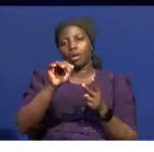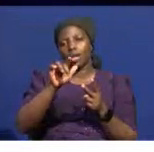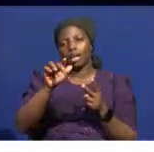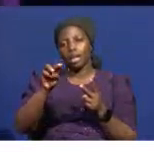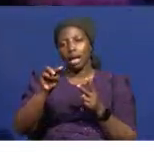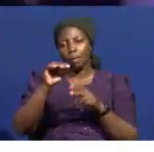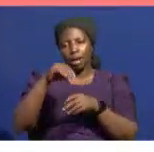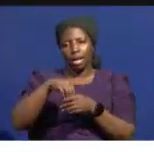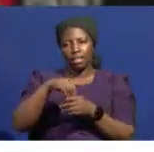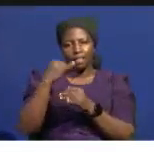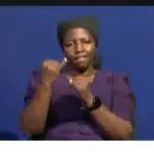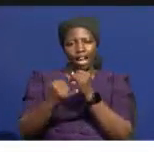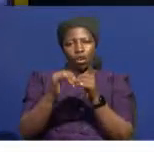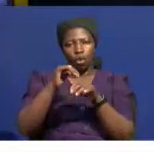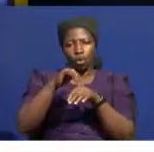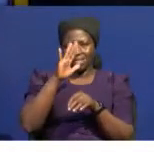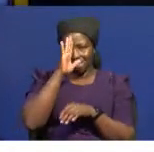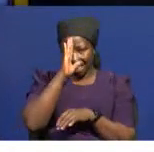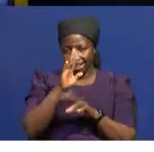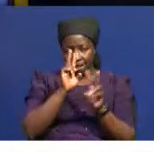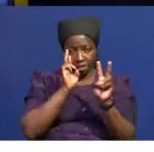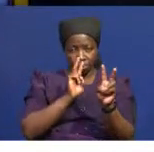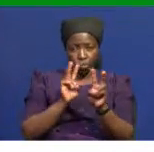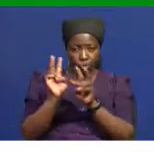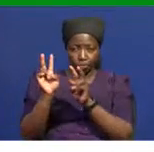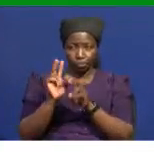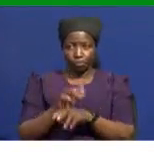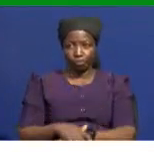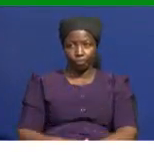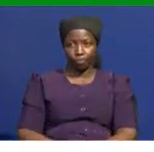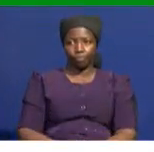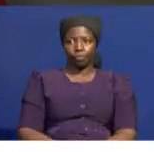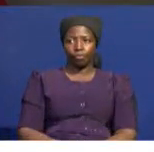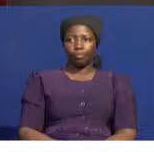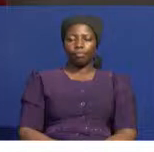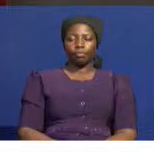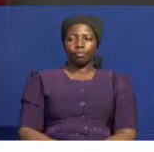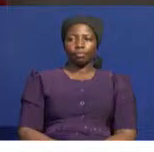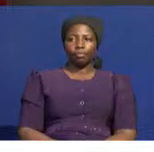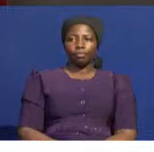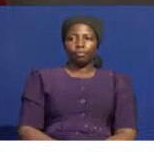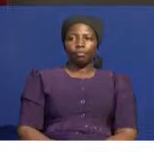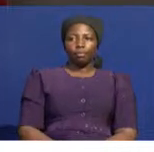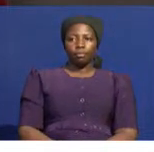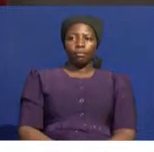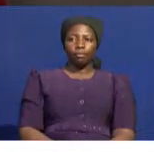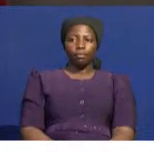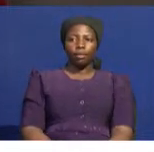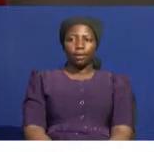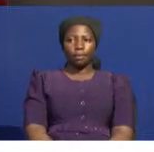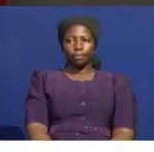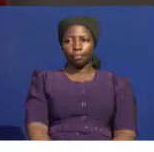look. Look at this. It's why we love the game for nights like this.